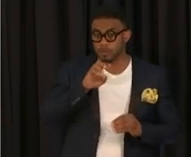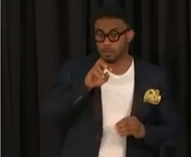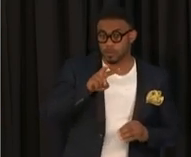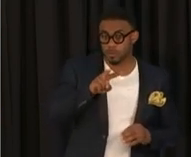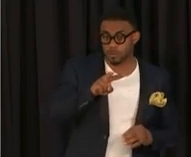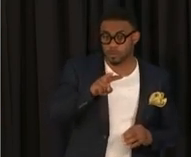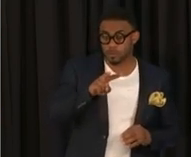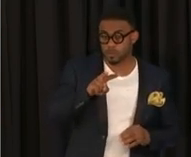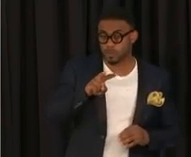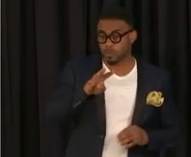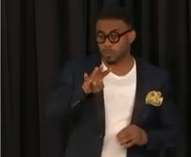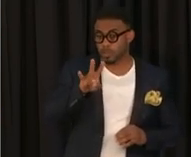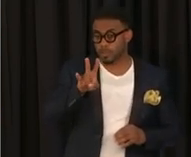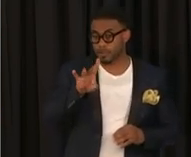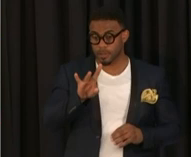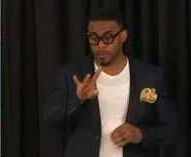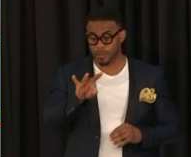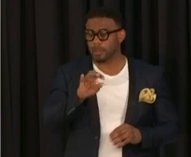is